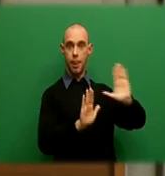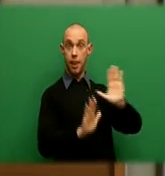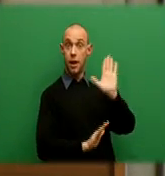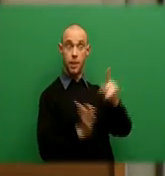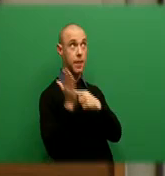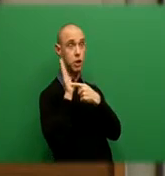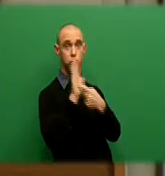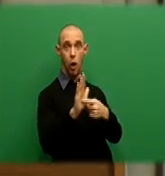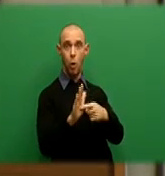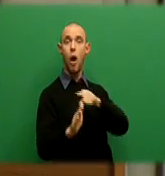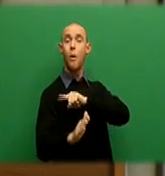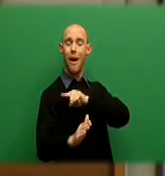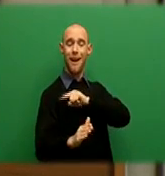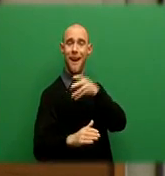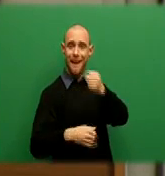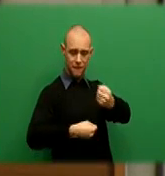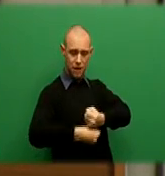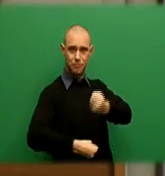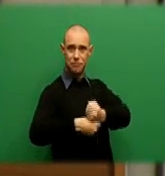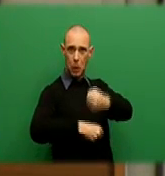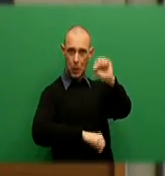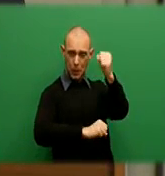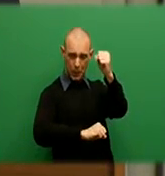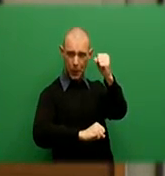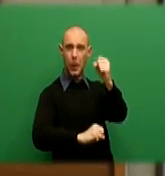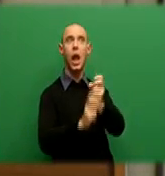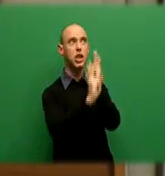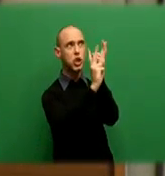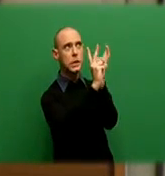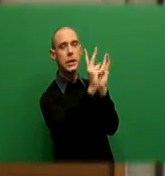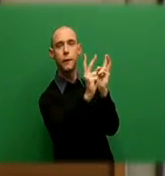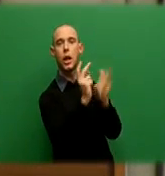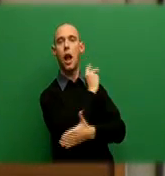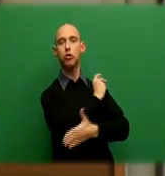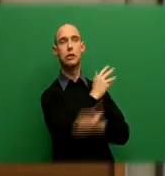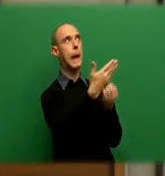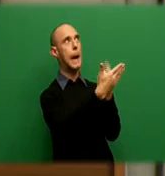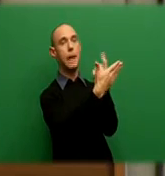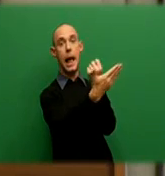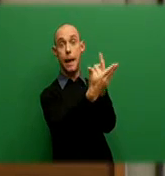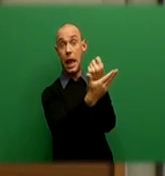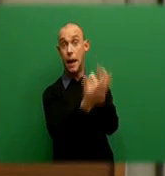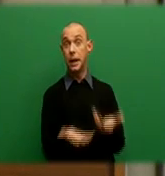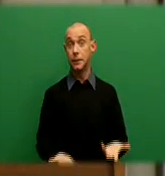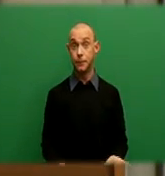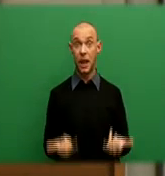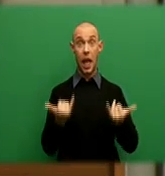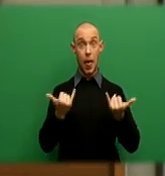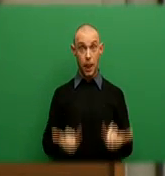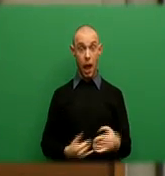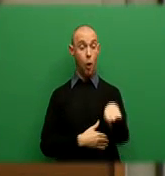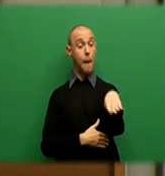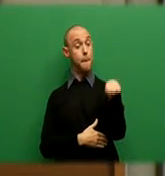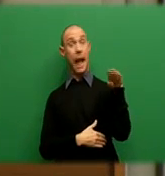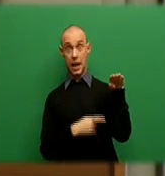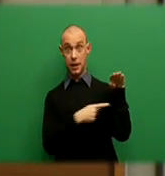production cutbacks in a number of countries. Although the bank has reduced its oil price